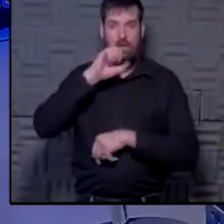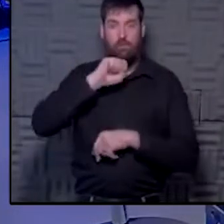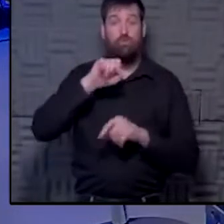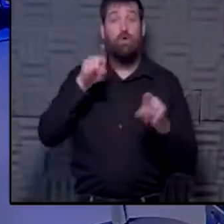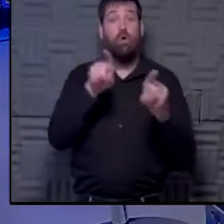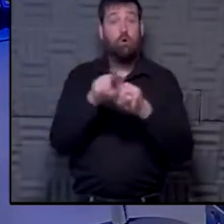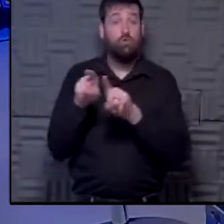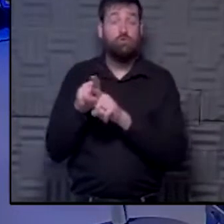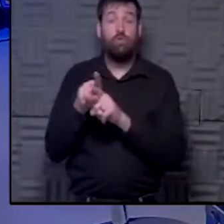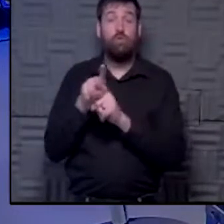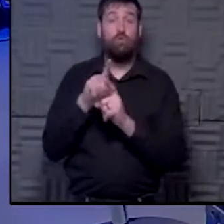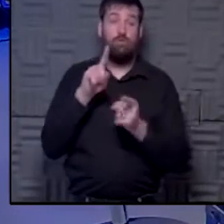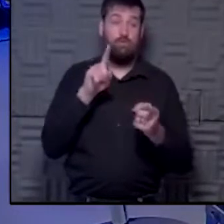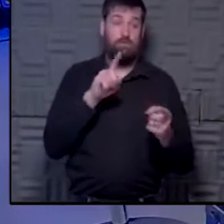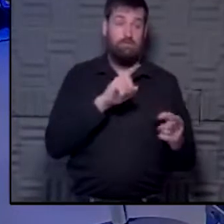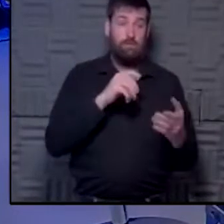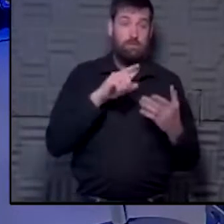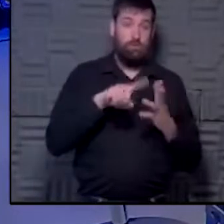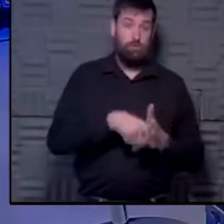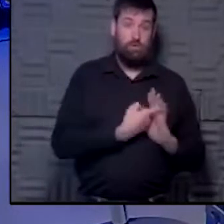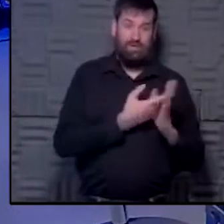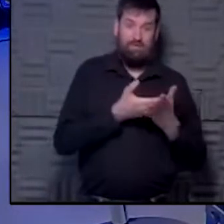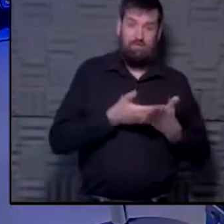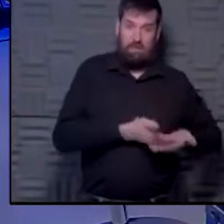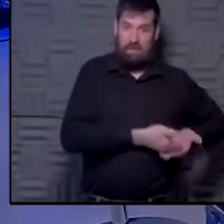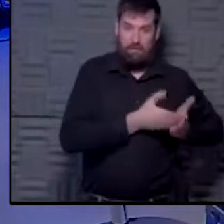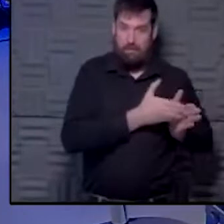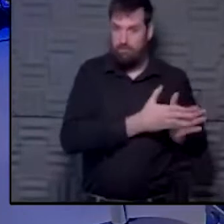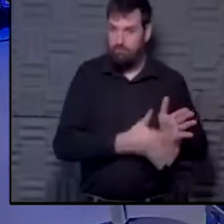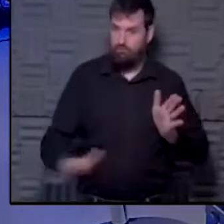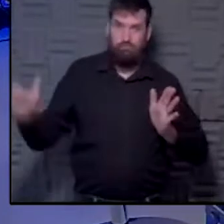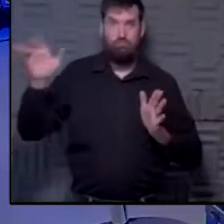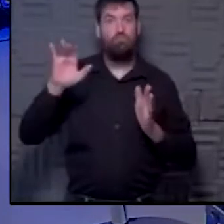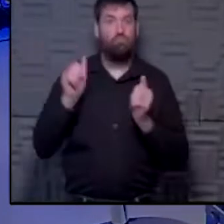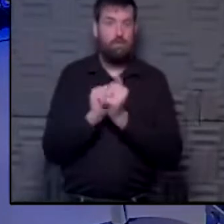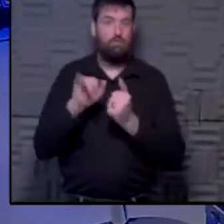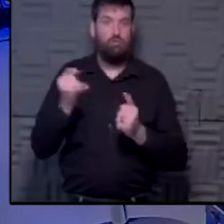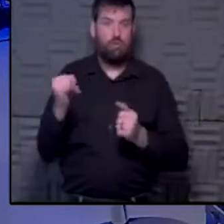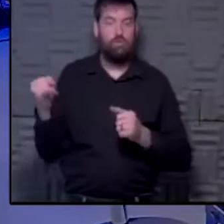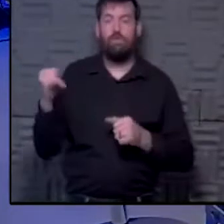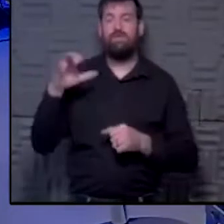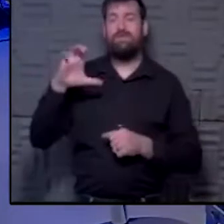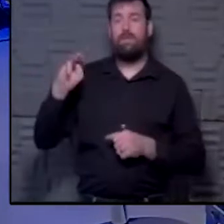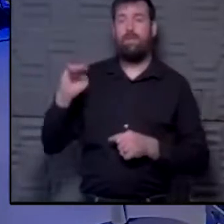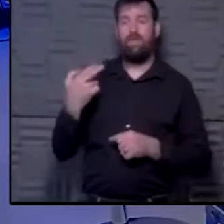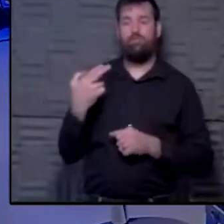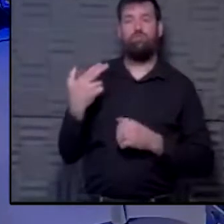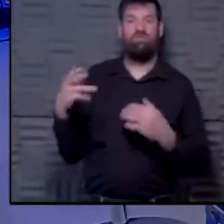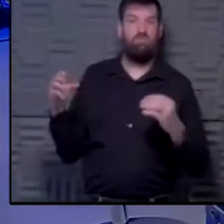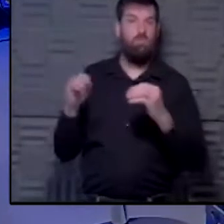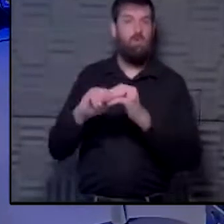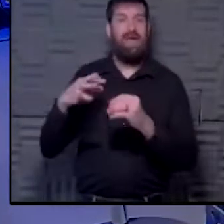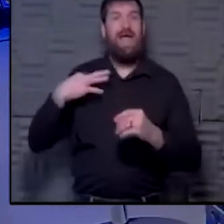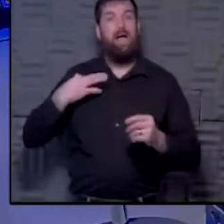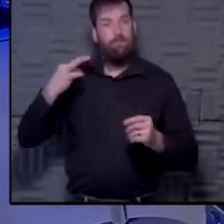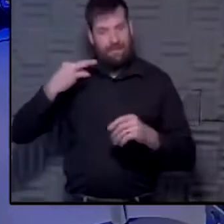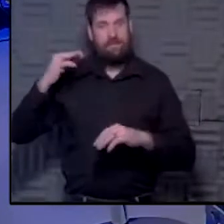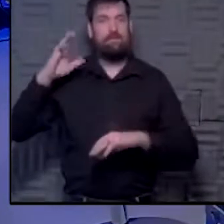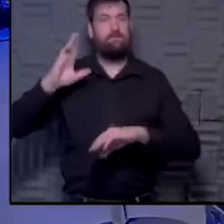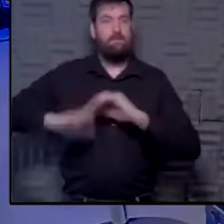in infants as well. Children's has done a great job at helping spearhead that here in Kansas City. I think they have more applicants than they have spots